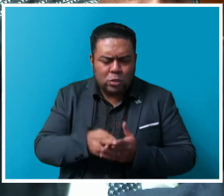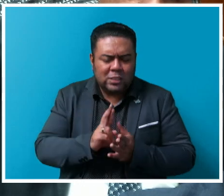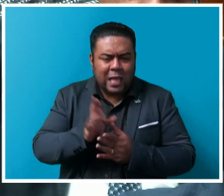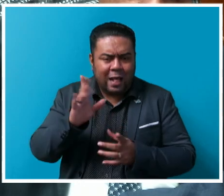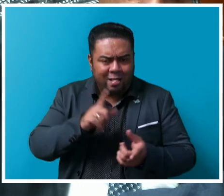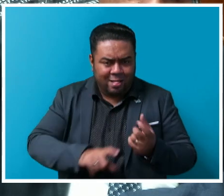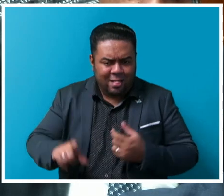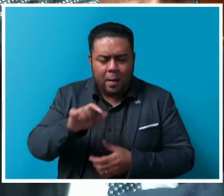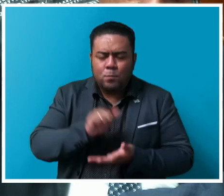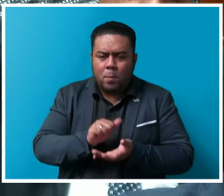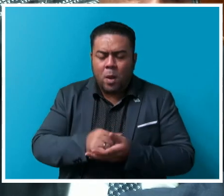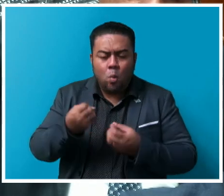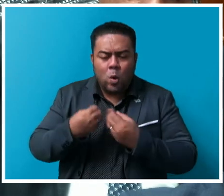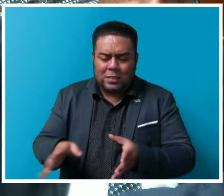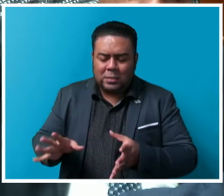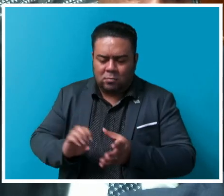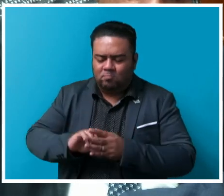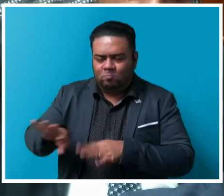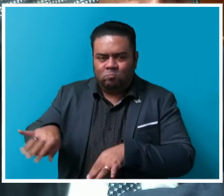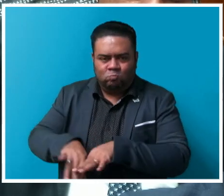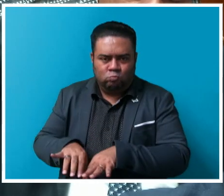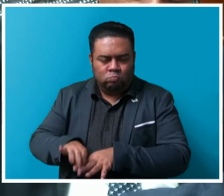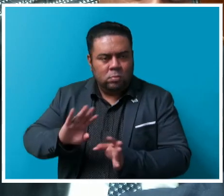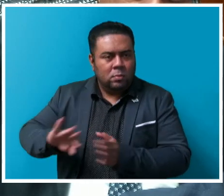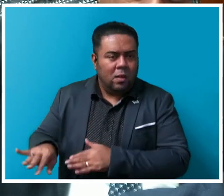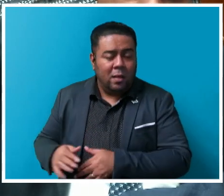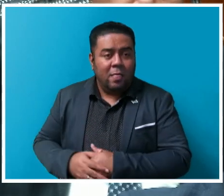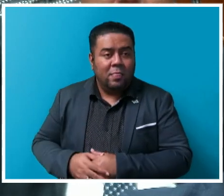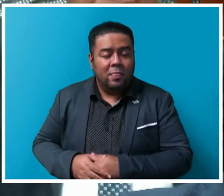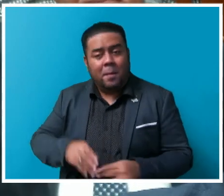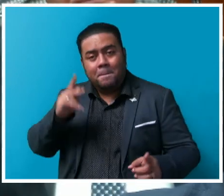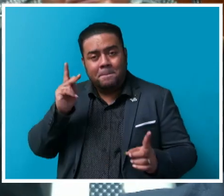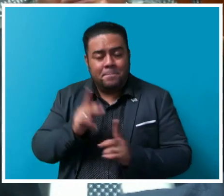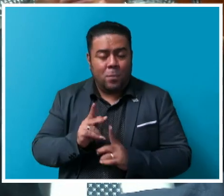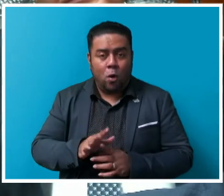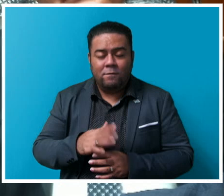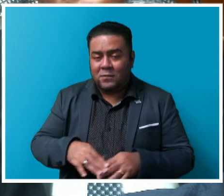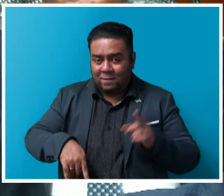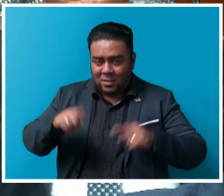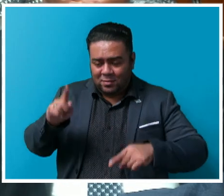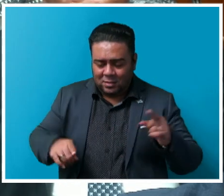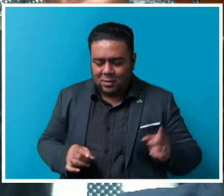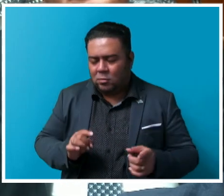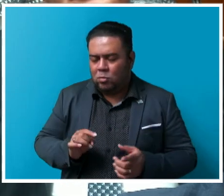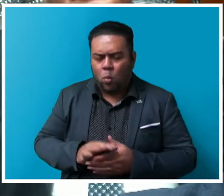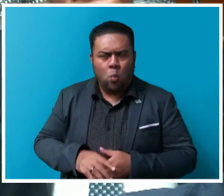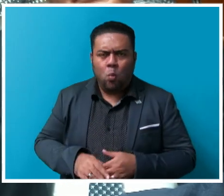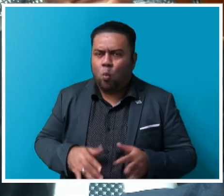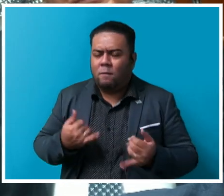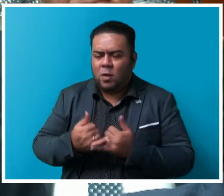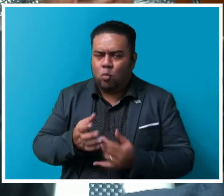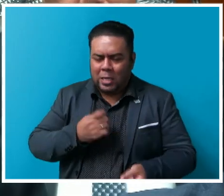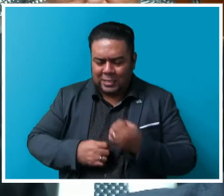disposal. Honourable Speaker, the prospects for diversification are significant and very